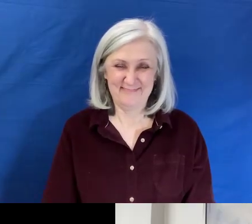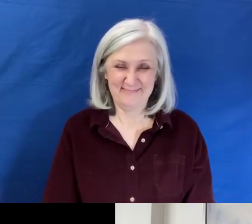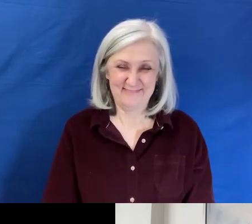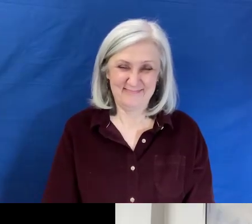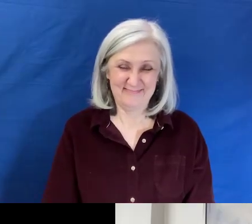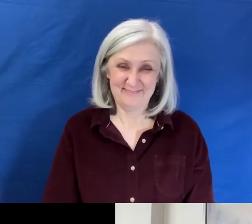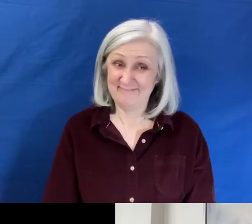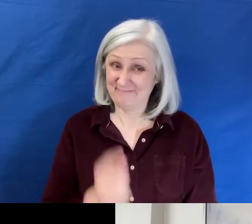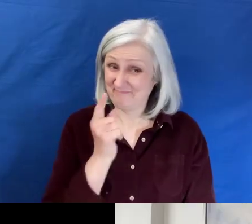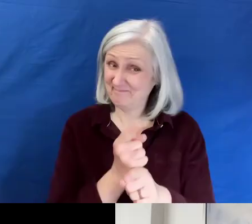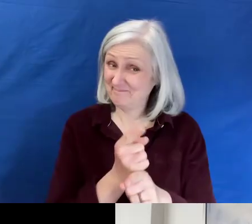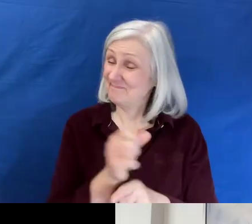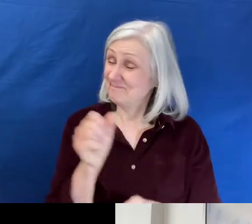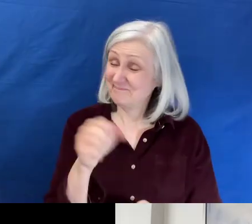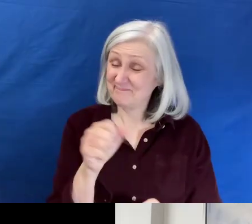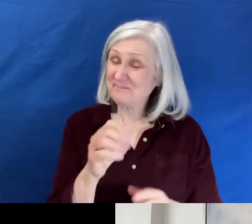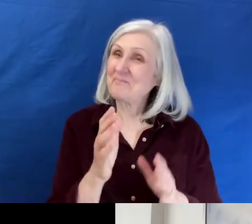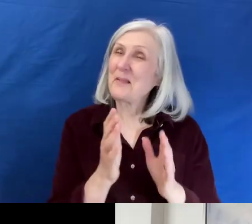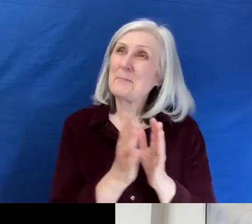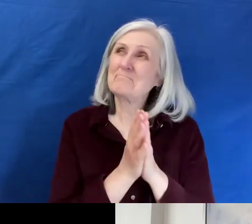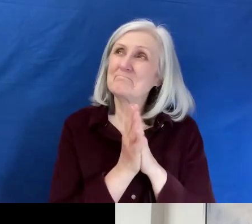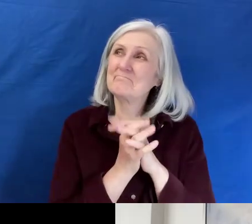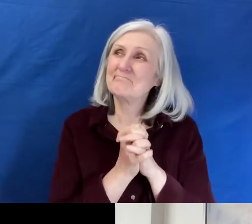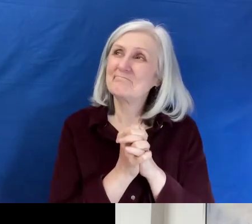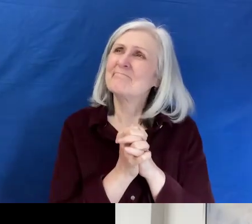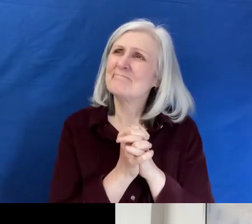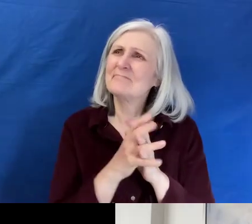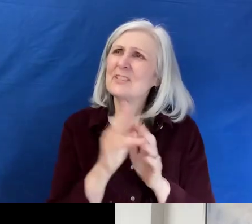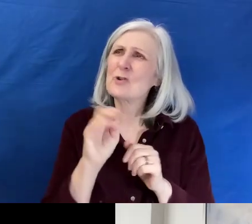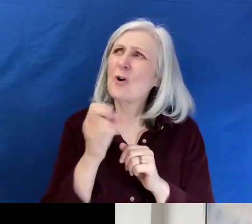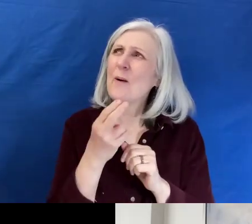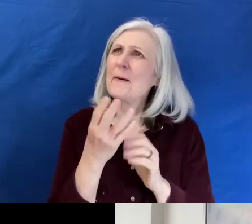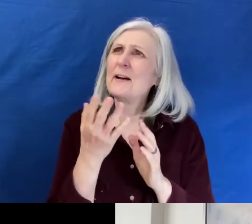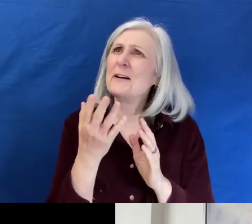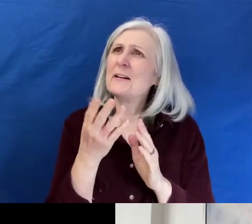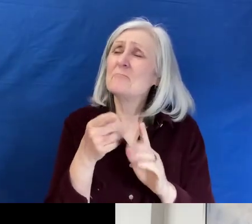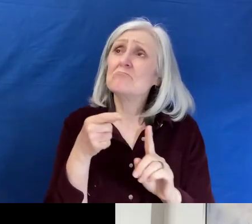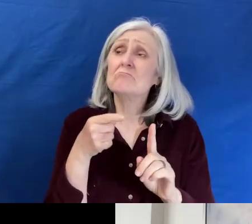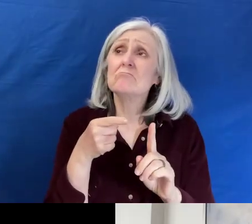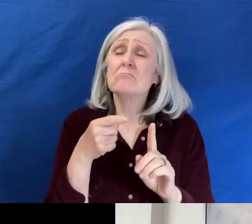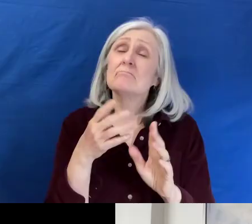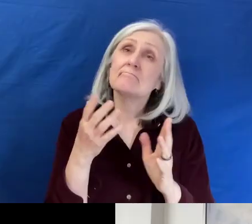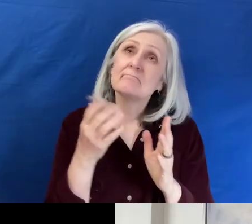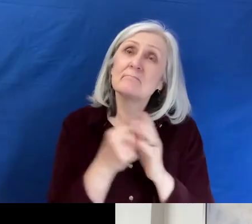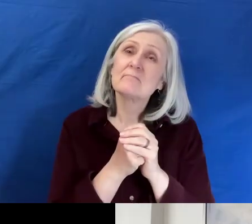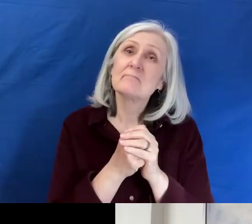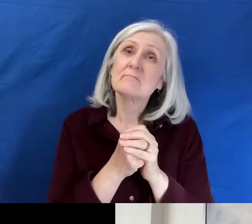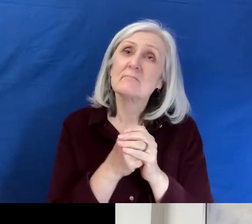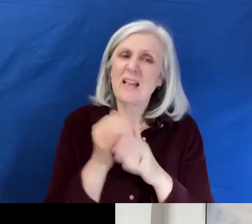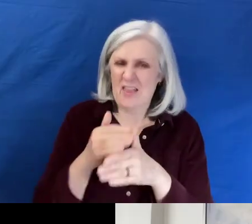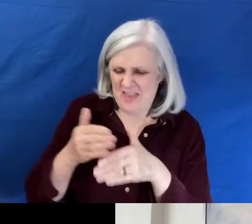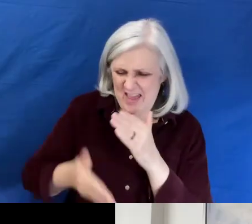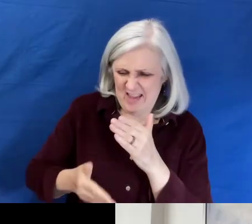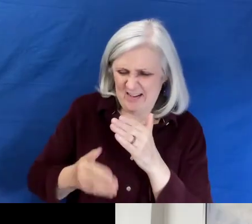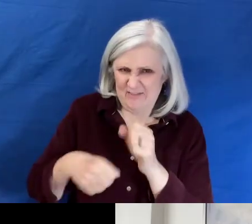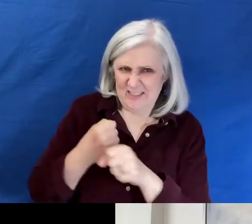happen. Right. Yeah. Um, yeah, Nora's, she's gonna, so end of season